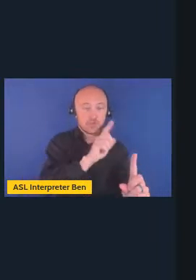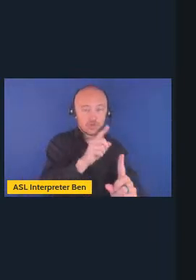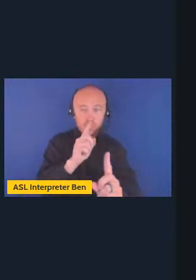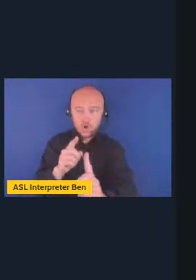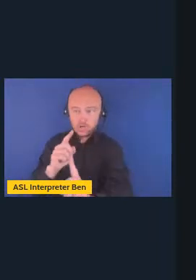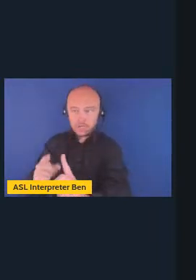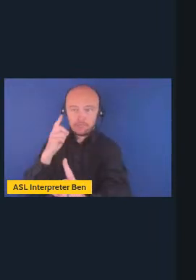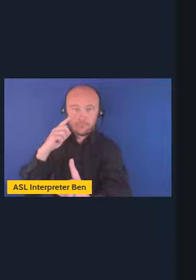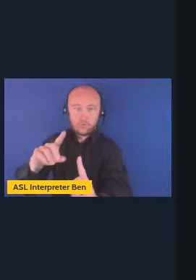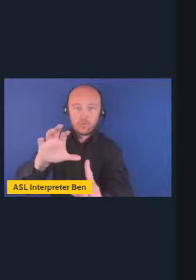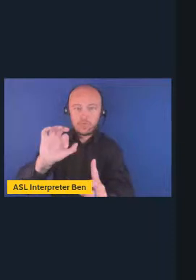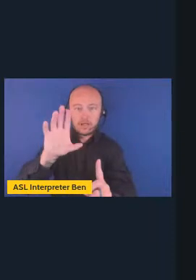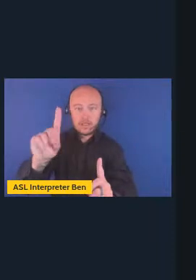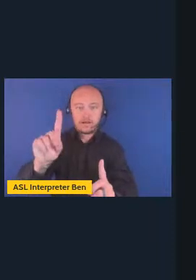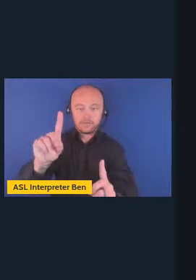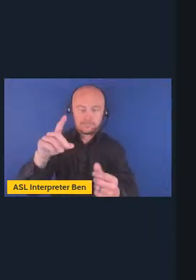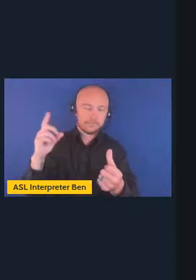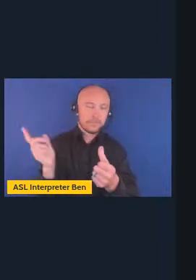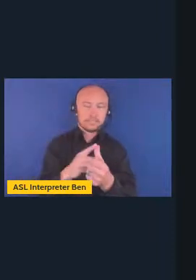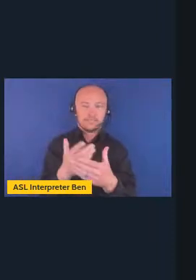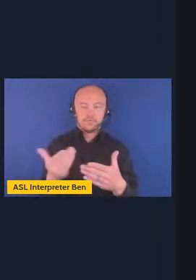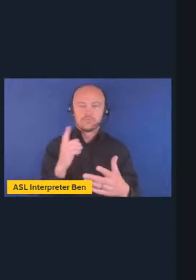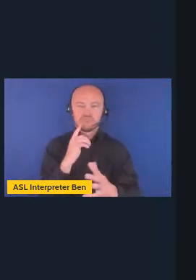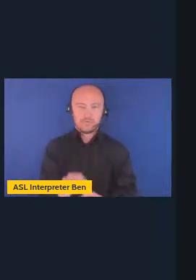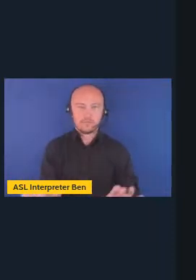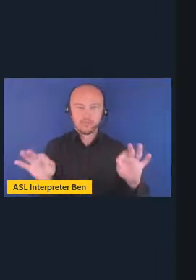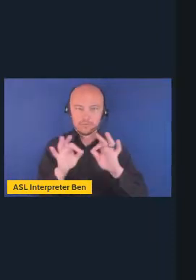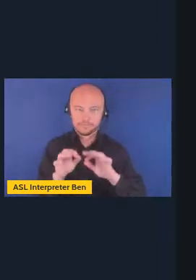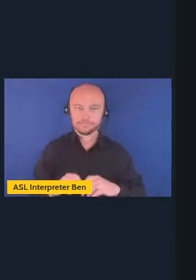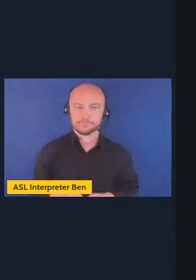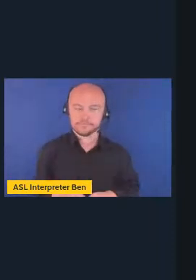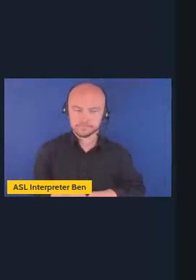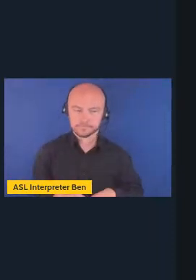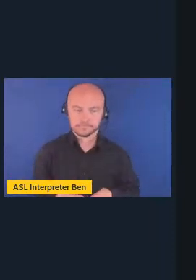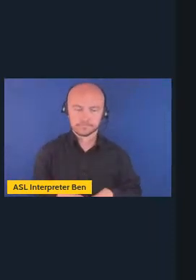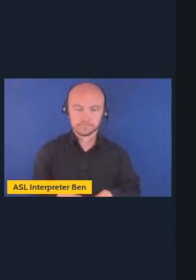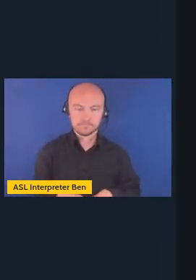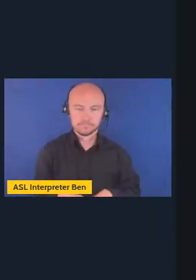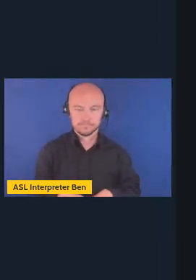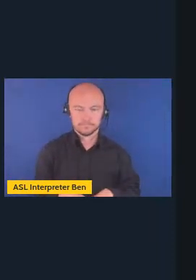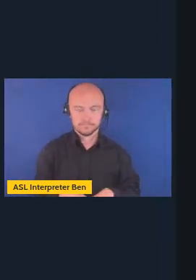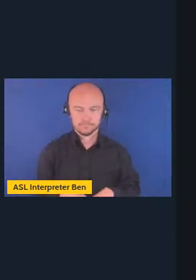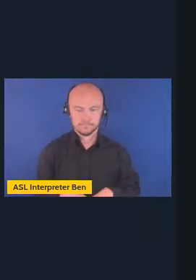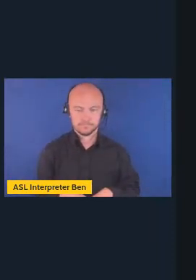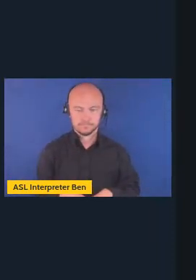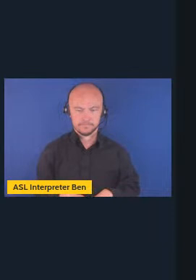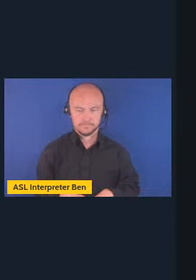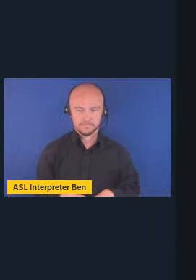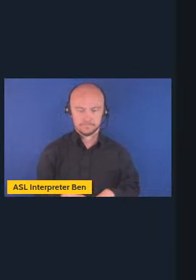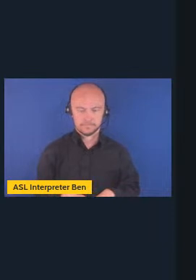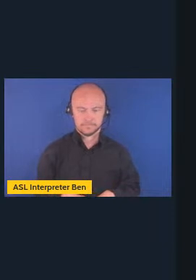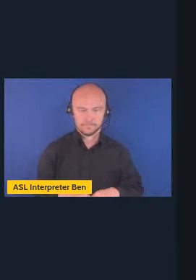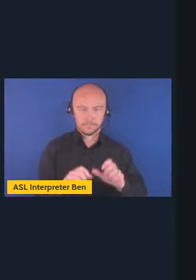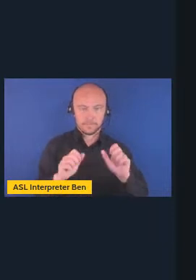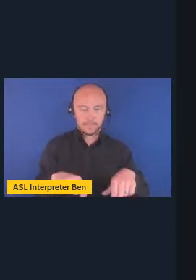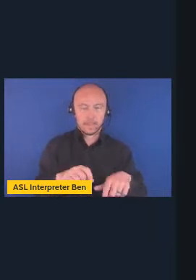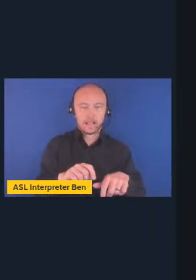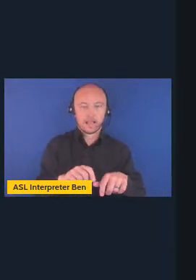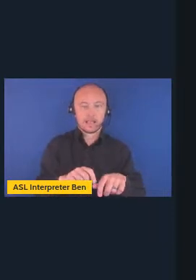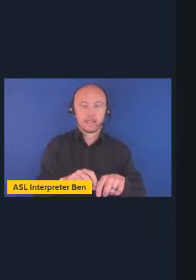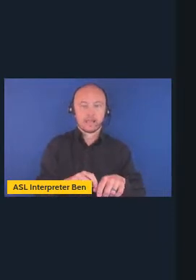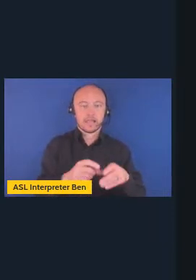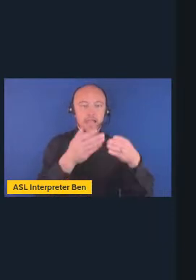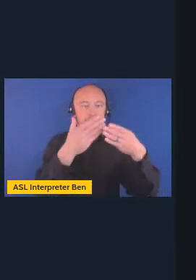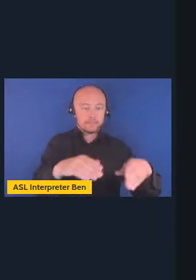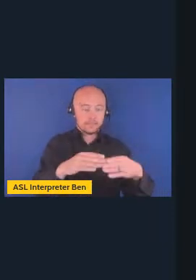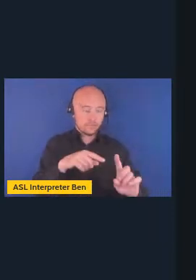cloud. So that's the first thing that is unique about Wing, is the fact that it compiles into cloud